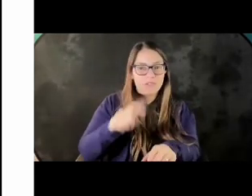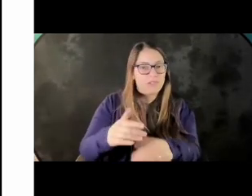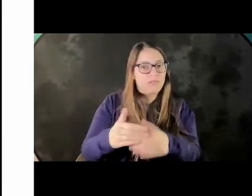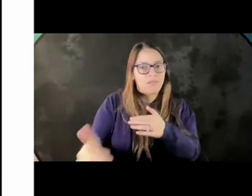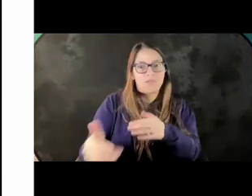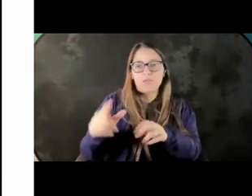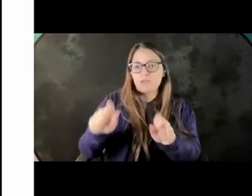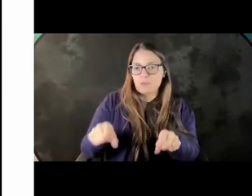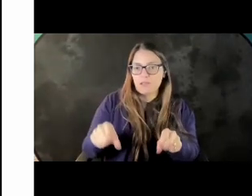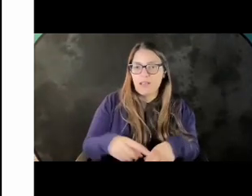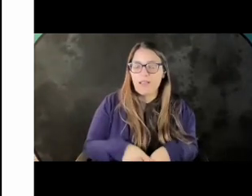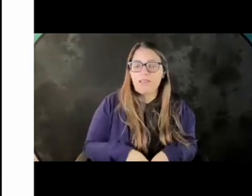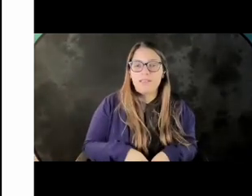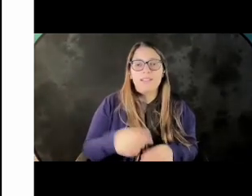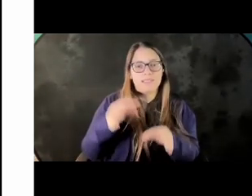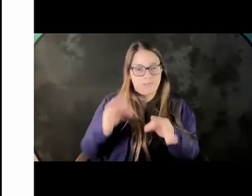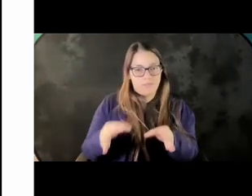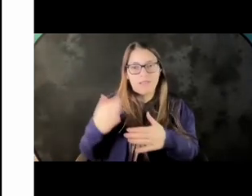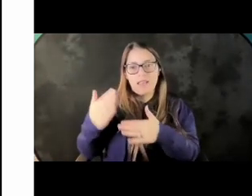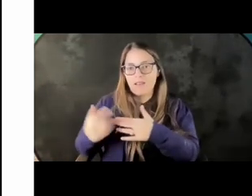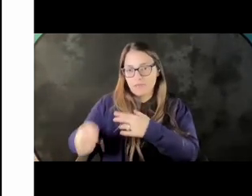and certainly through the end of this year.